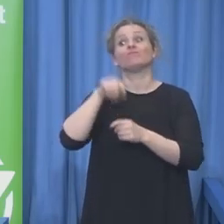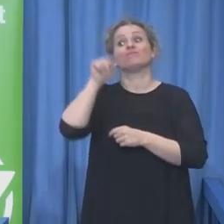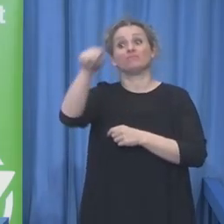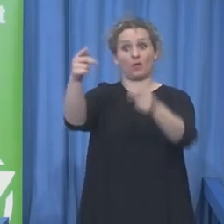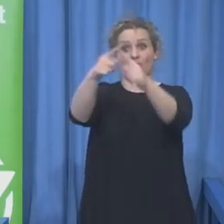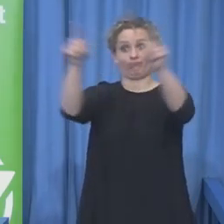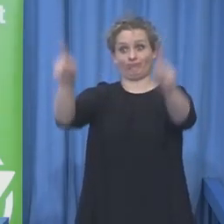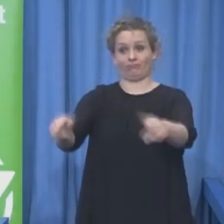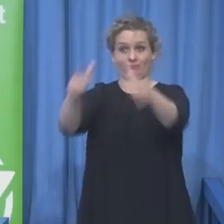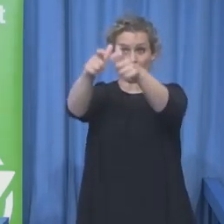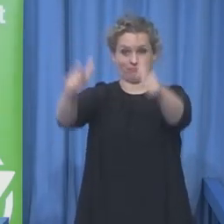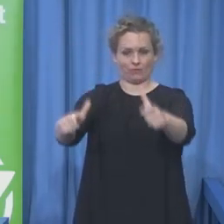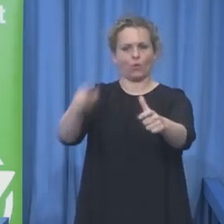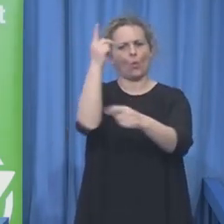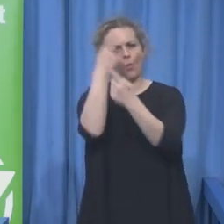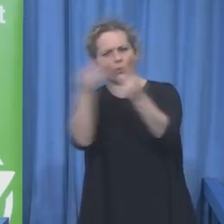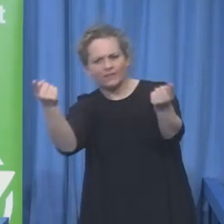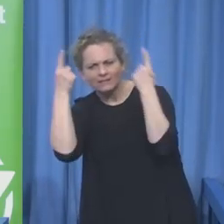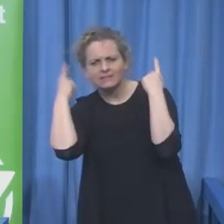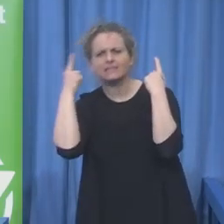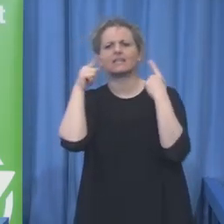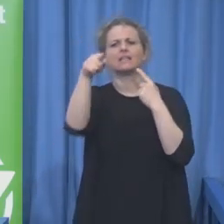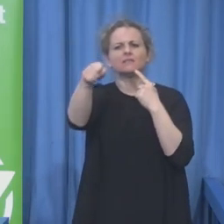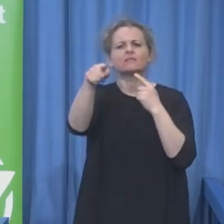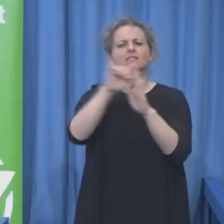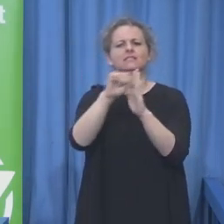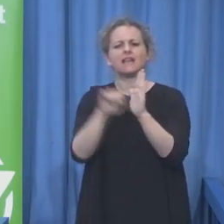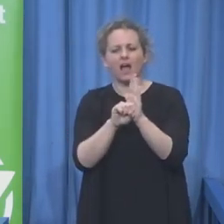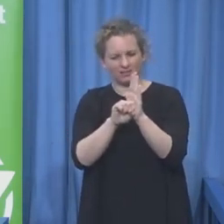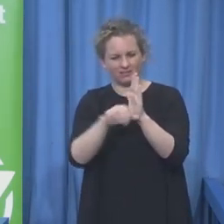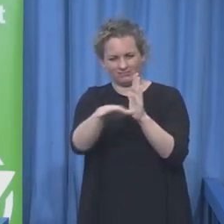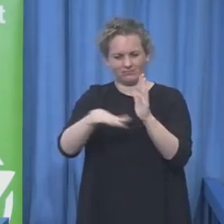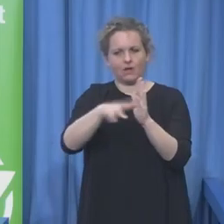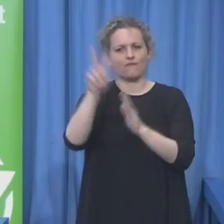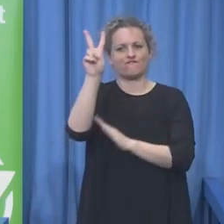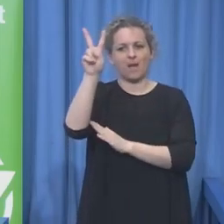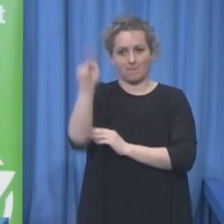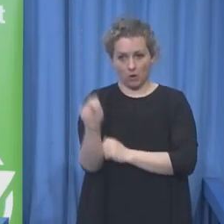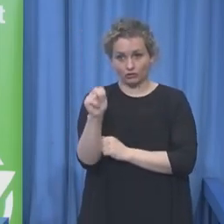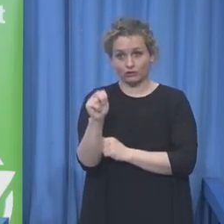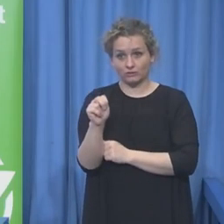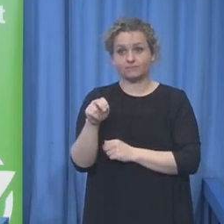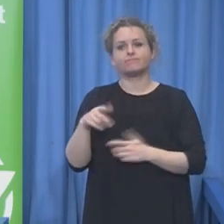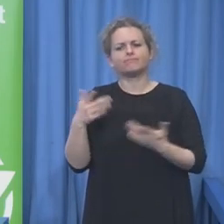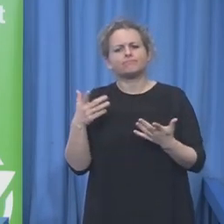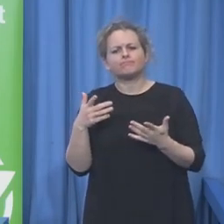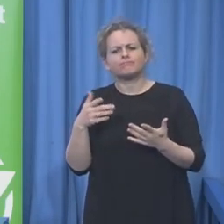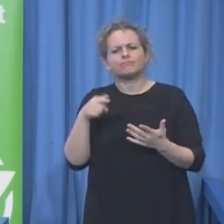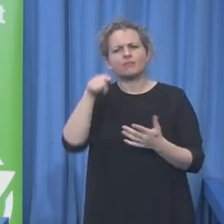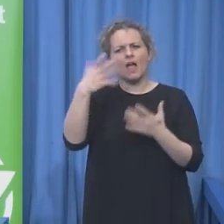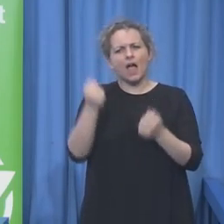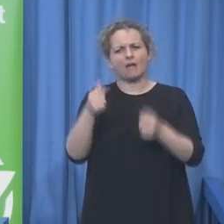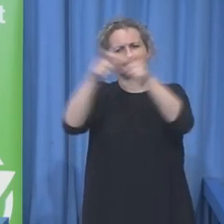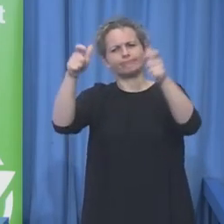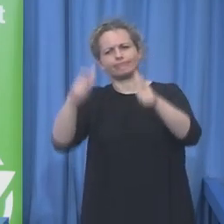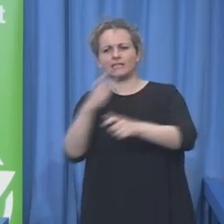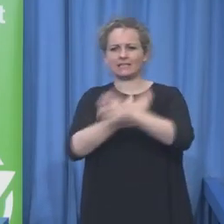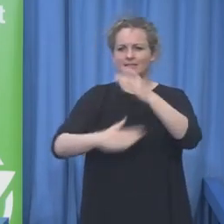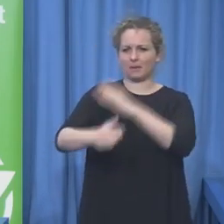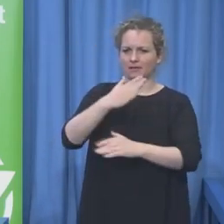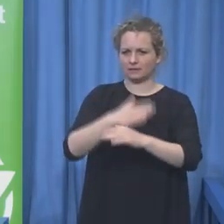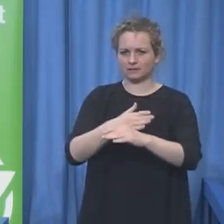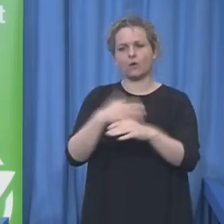Developmental Disability Services, and the state of Vermont's Division of Vocational Rehabilitation. So it was really that strong partnership working